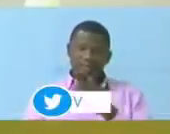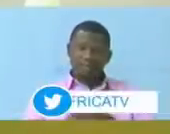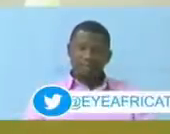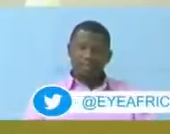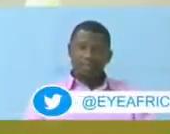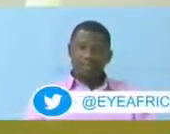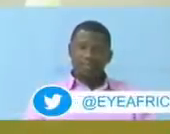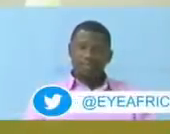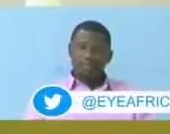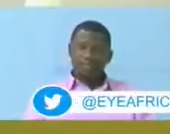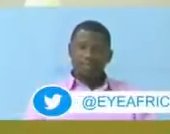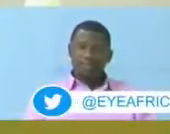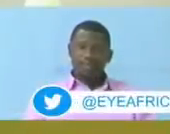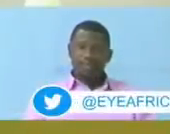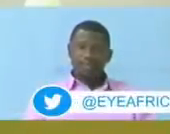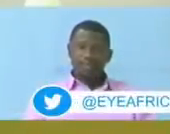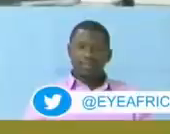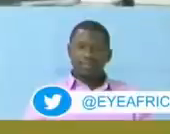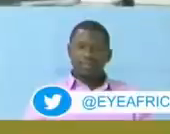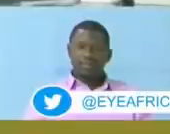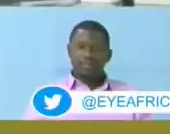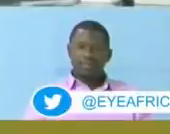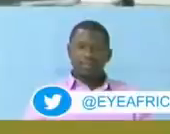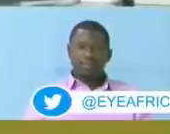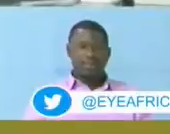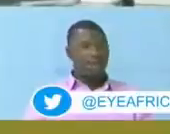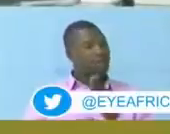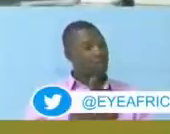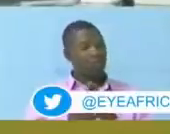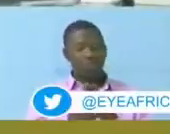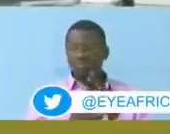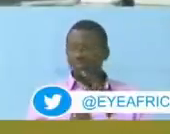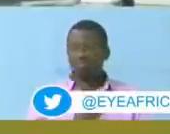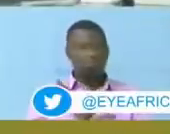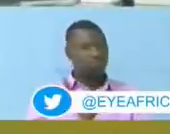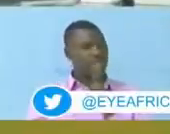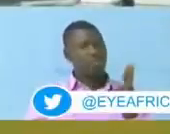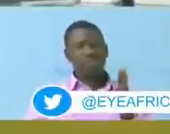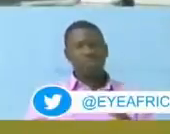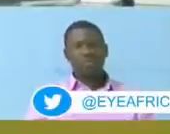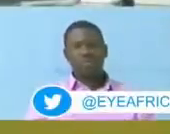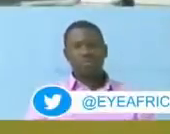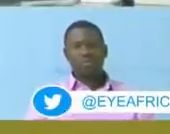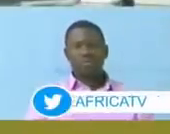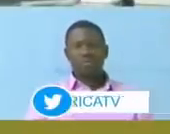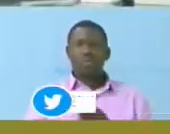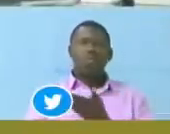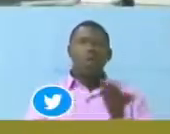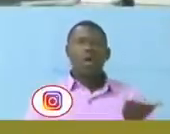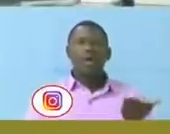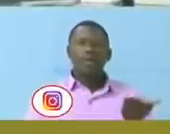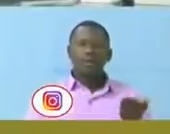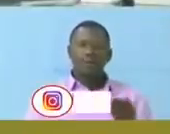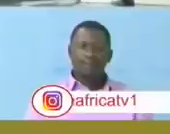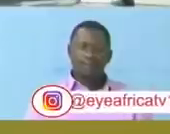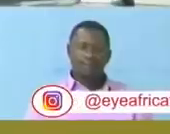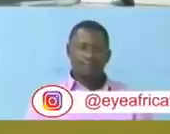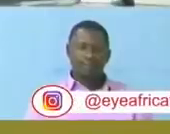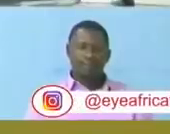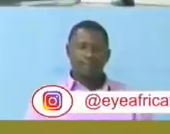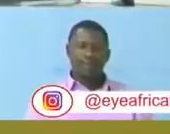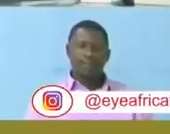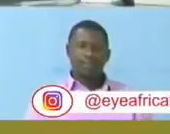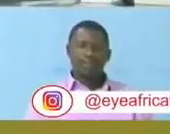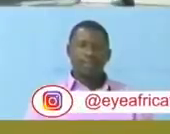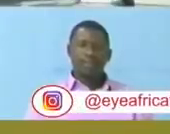ki andon ki ki tinda kan. And so I did not. Kausul mo ke. Why? Ne asabu ma oke. You try to